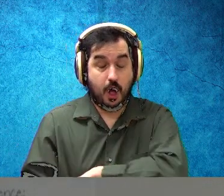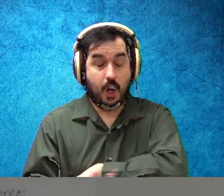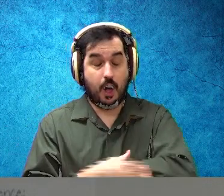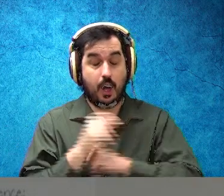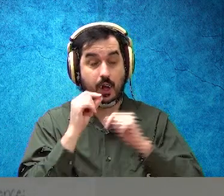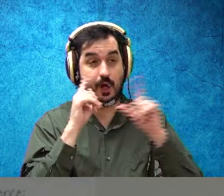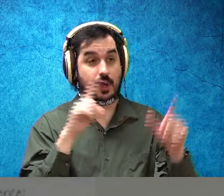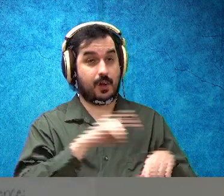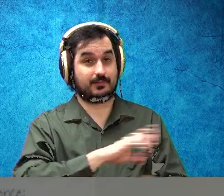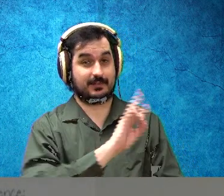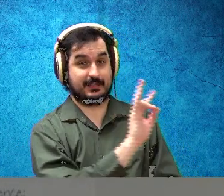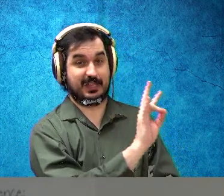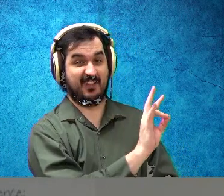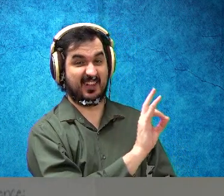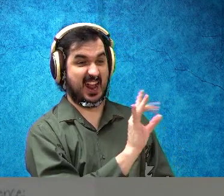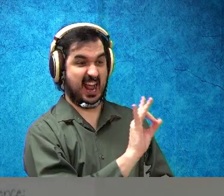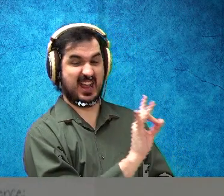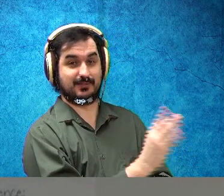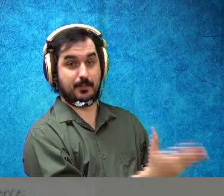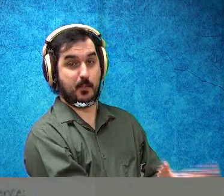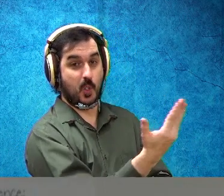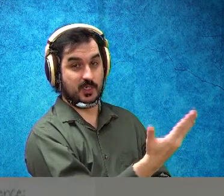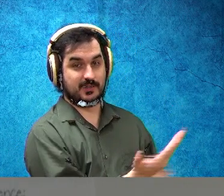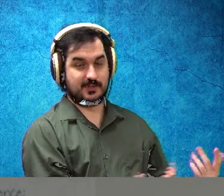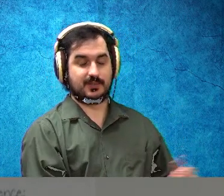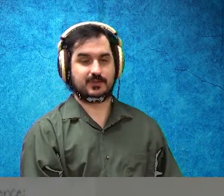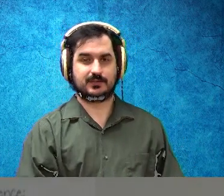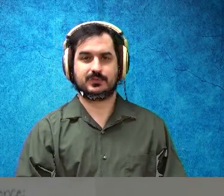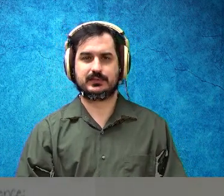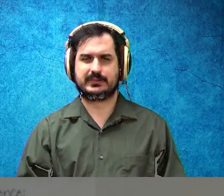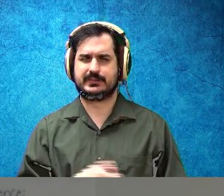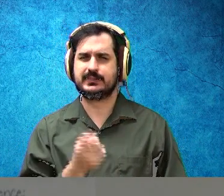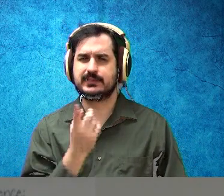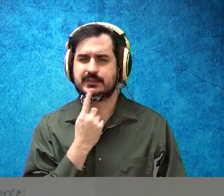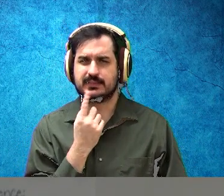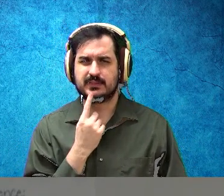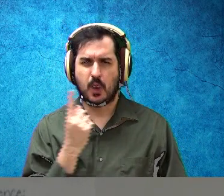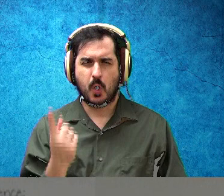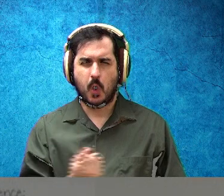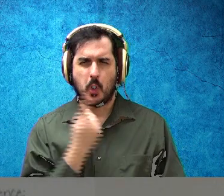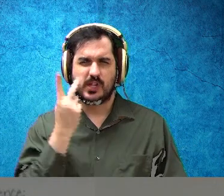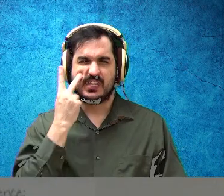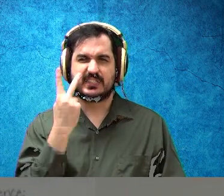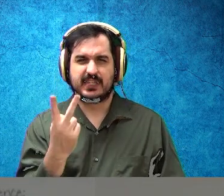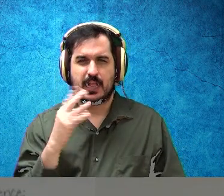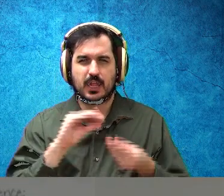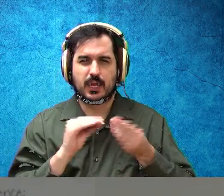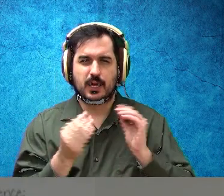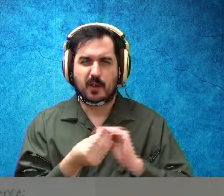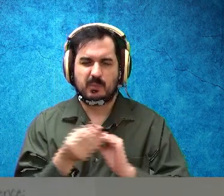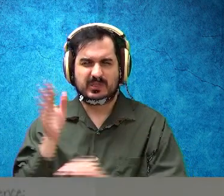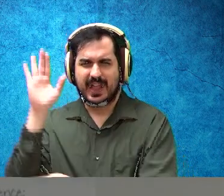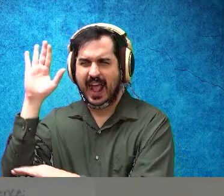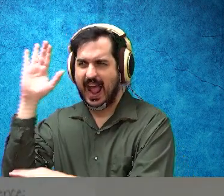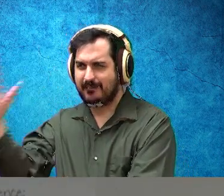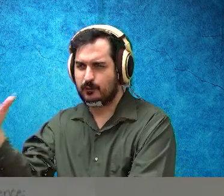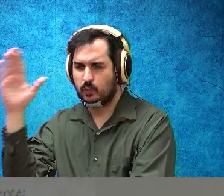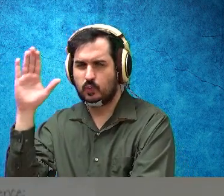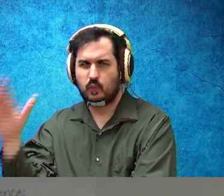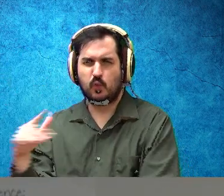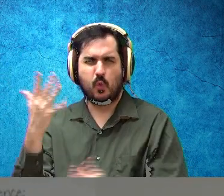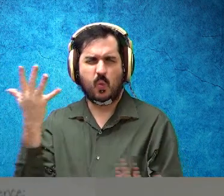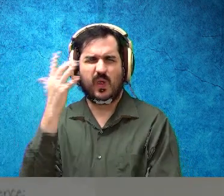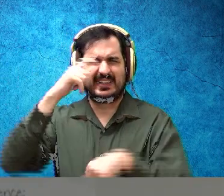7, 8 o'clock in the morning. But then it says he'd only seen those numbers in the afternoon. So what time is